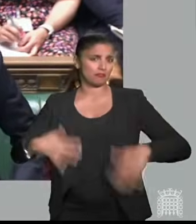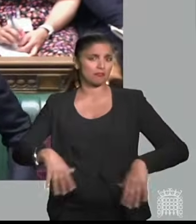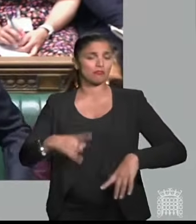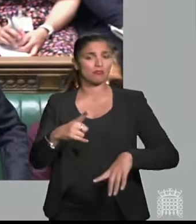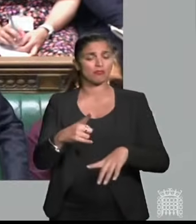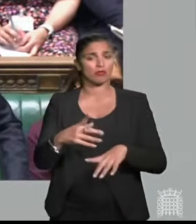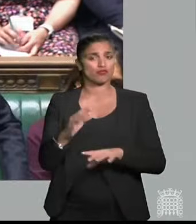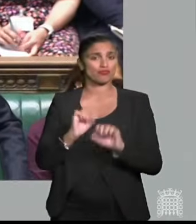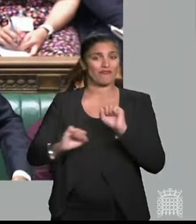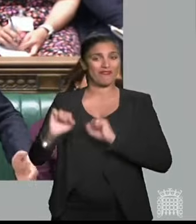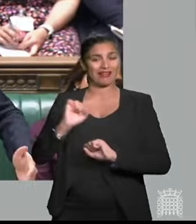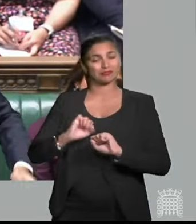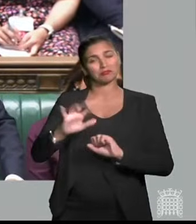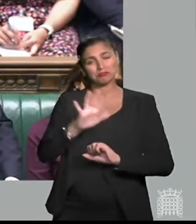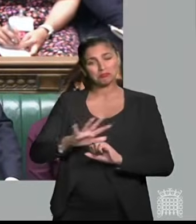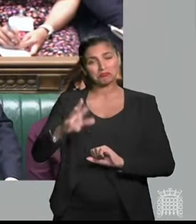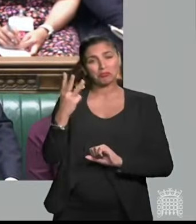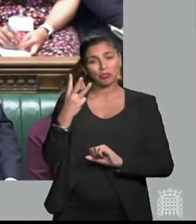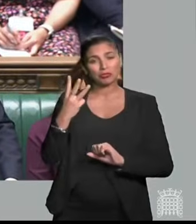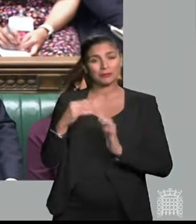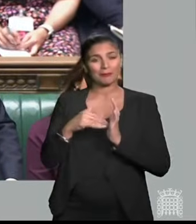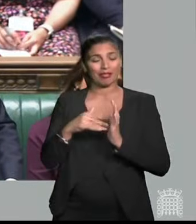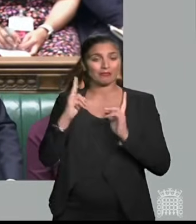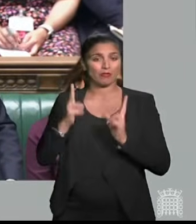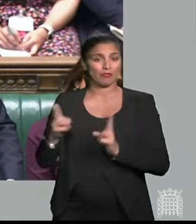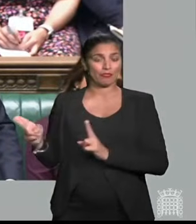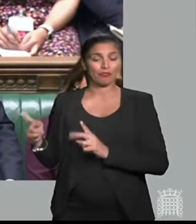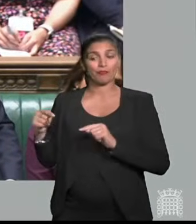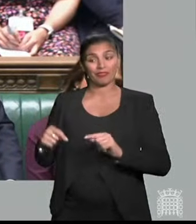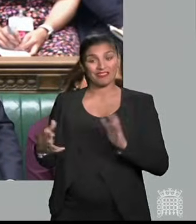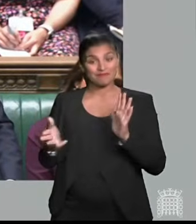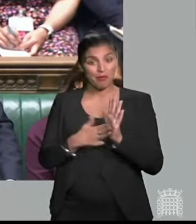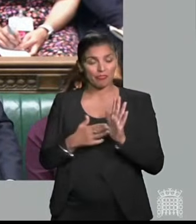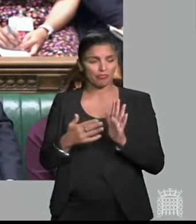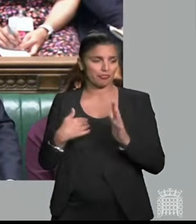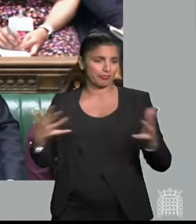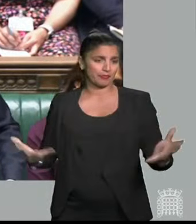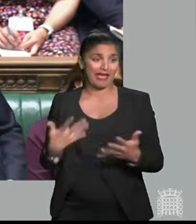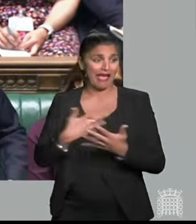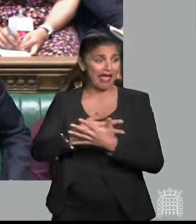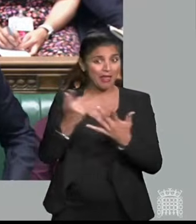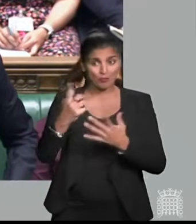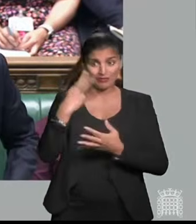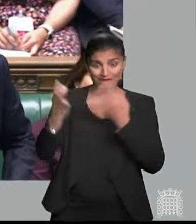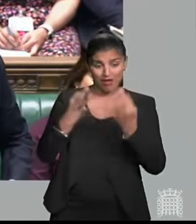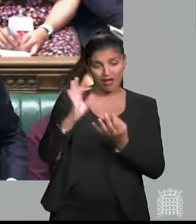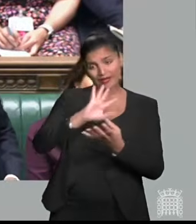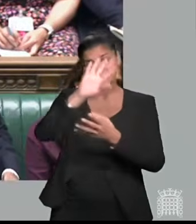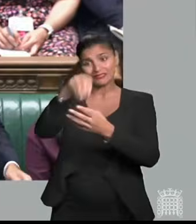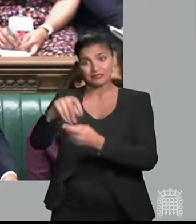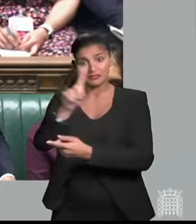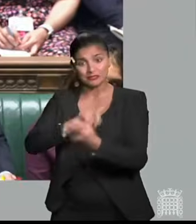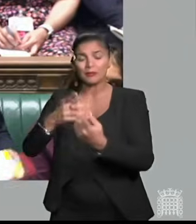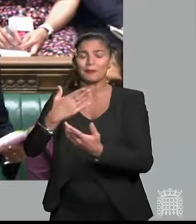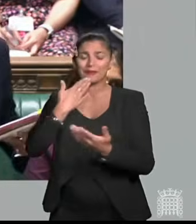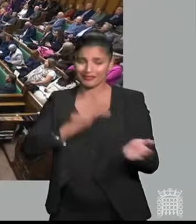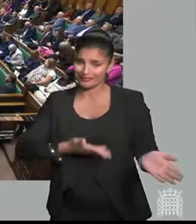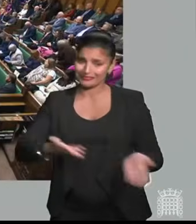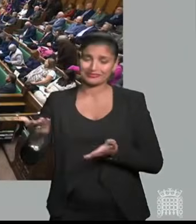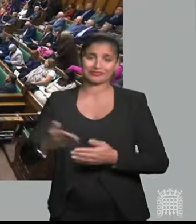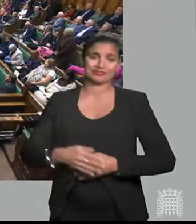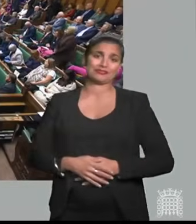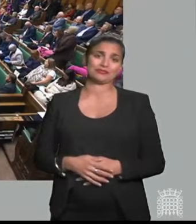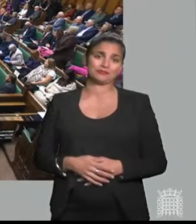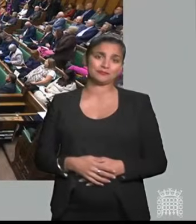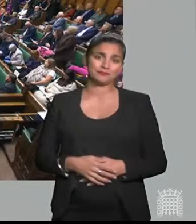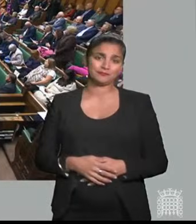deaths from breast cancer. But this Breast Cancer Awareness Month, I encourage anyone who is invited to take up the offer of breast cancer screening.